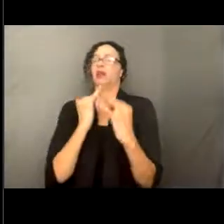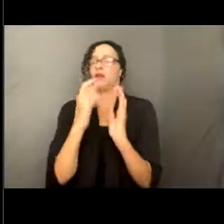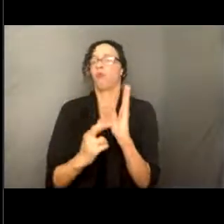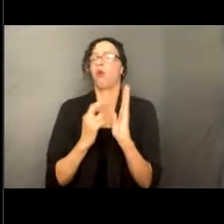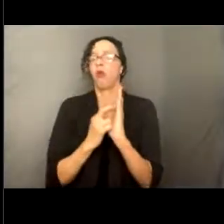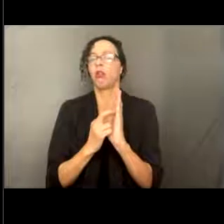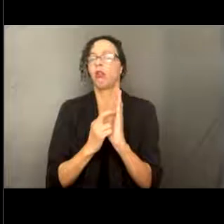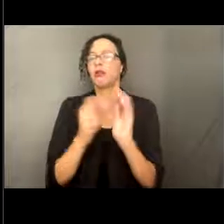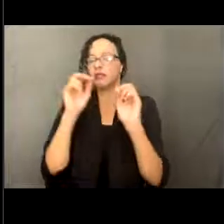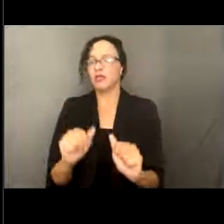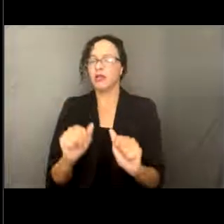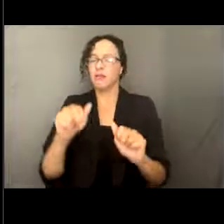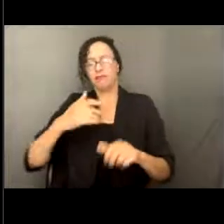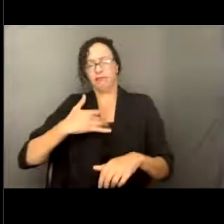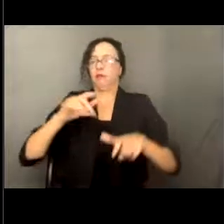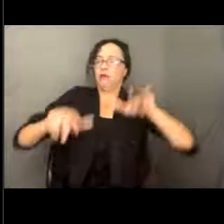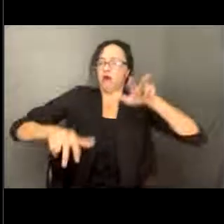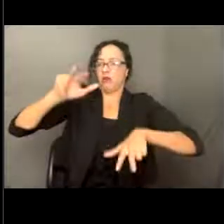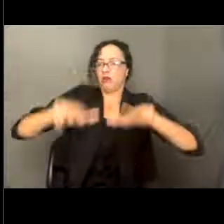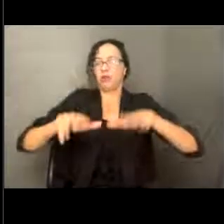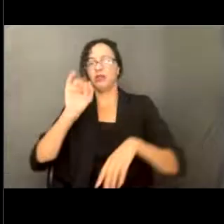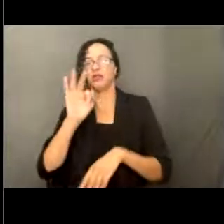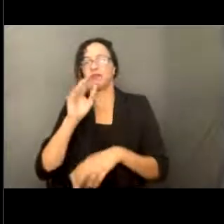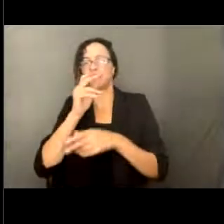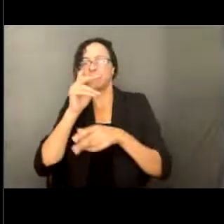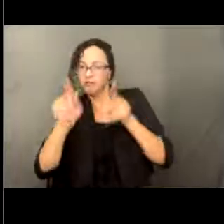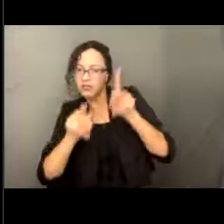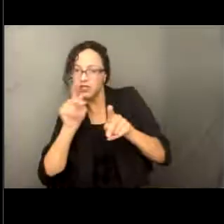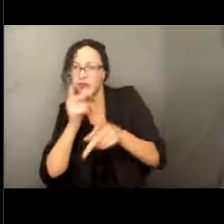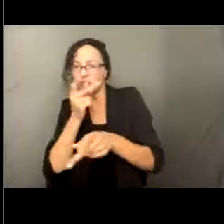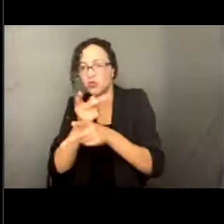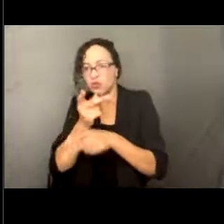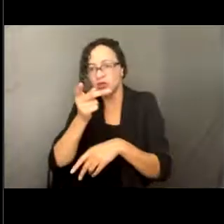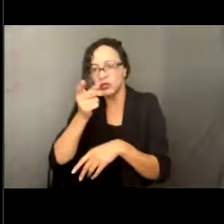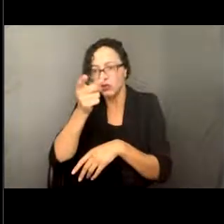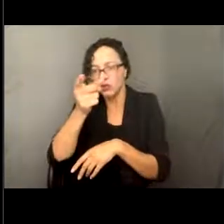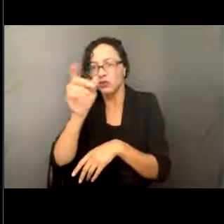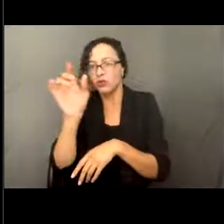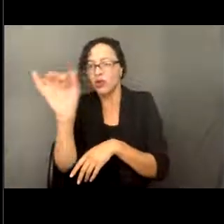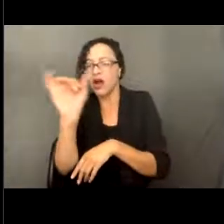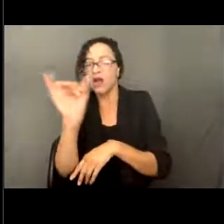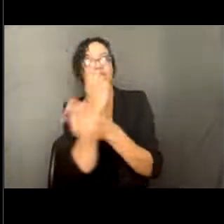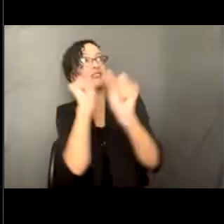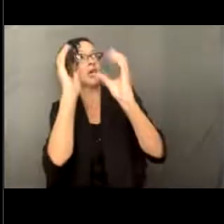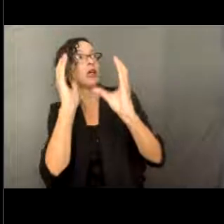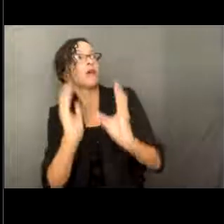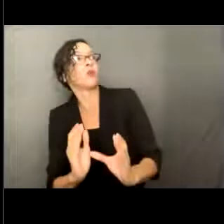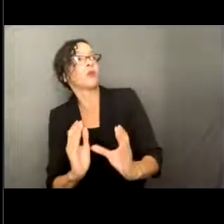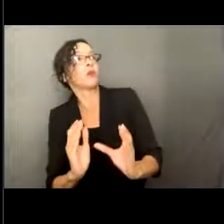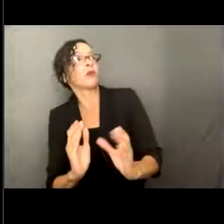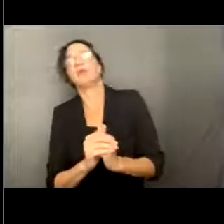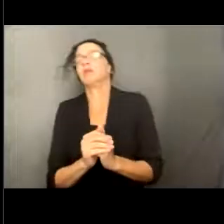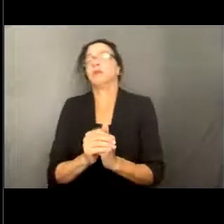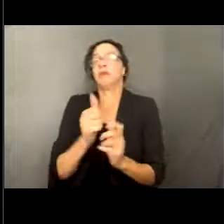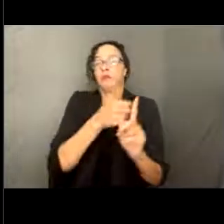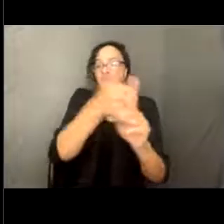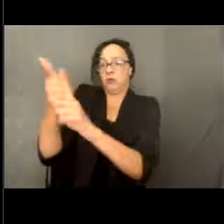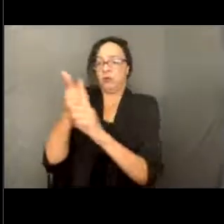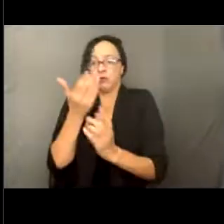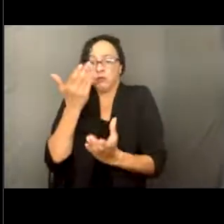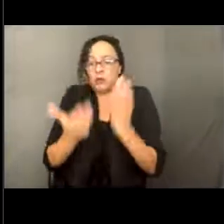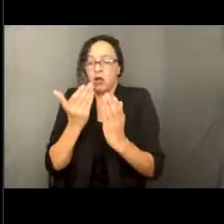people treat you like the savior, right? Okay. You probably view yourselves more as a judicious body that